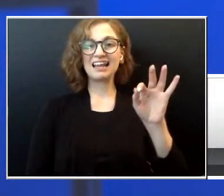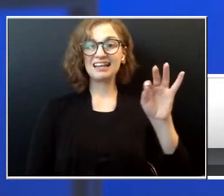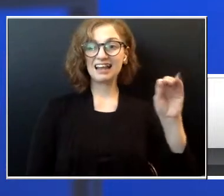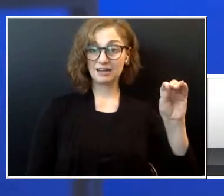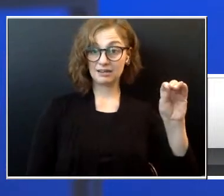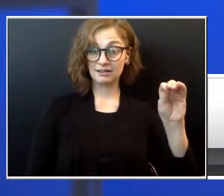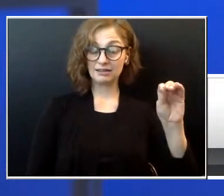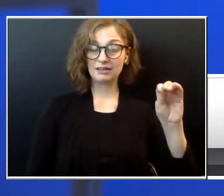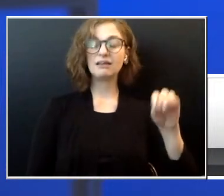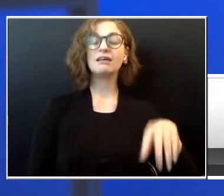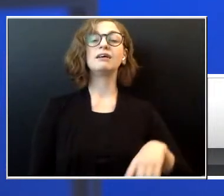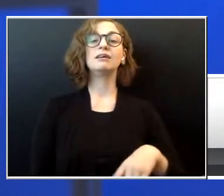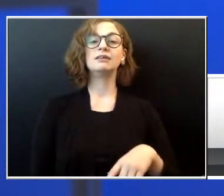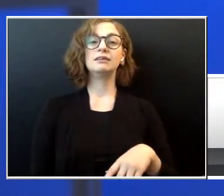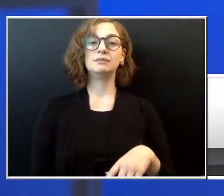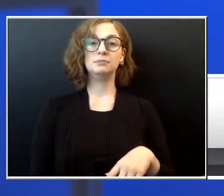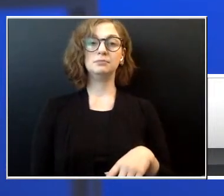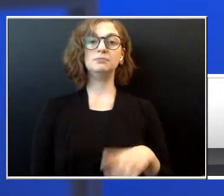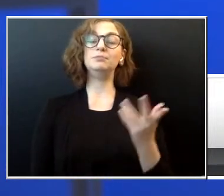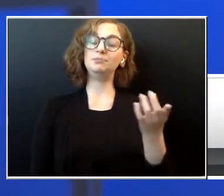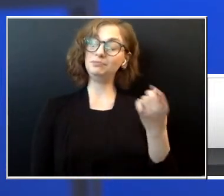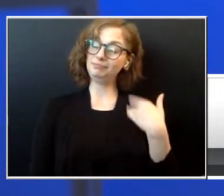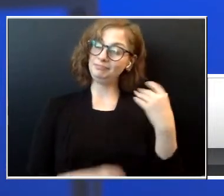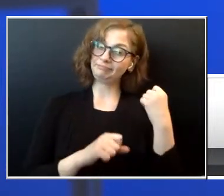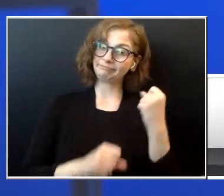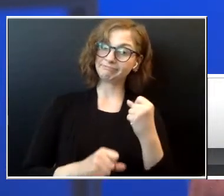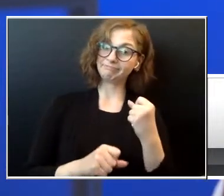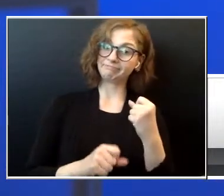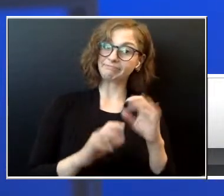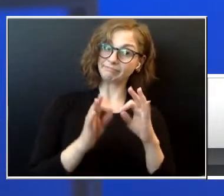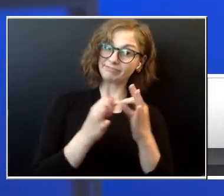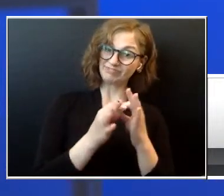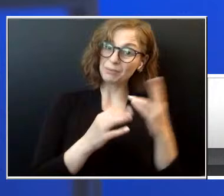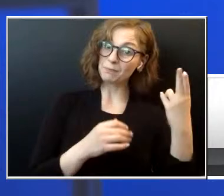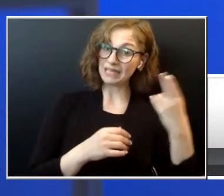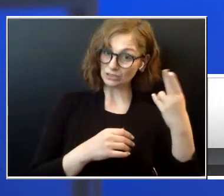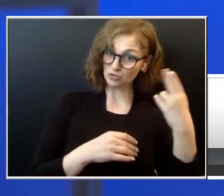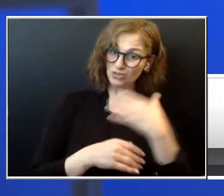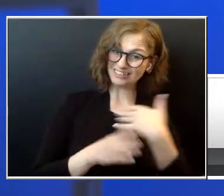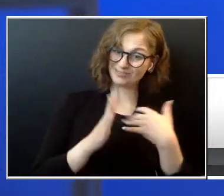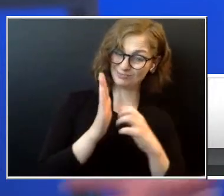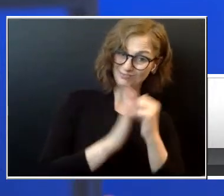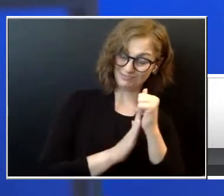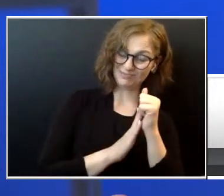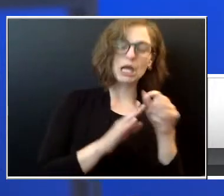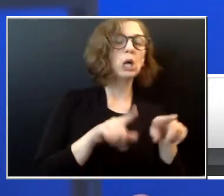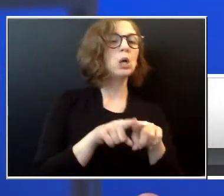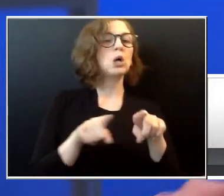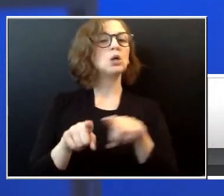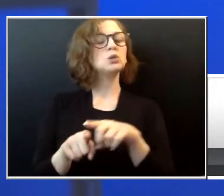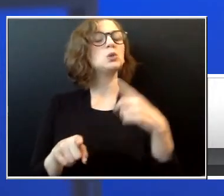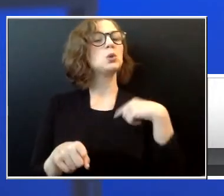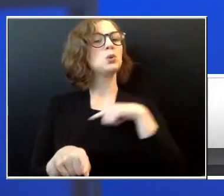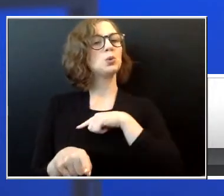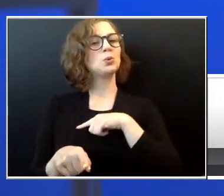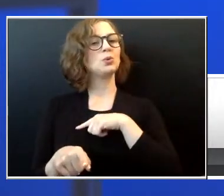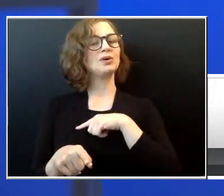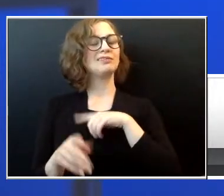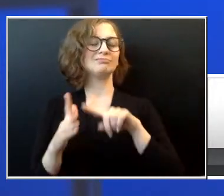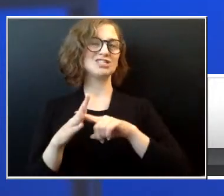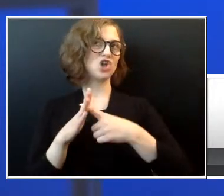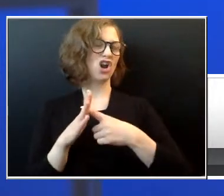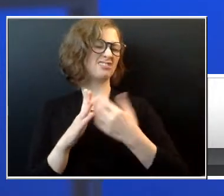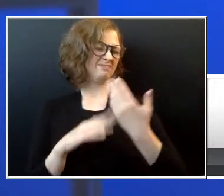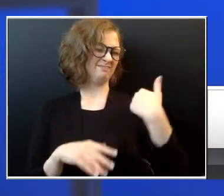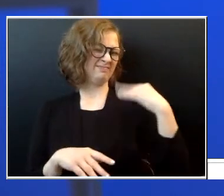a strong family history of breast cancer, but we started actually back in the 90s doing these fine